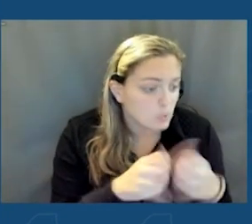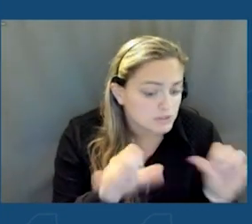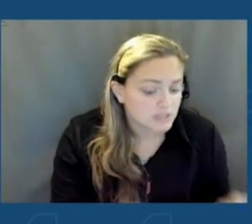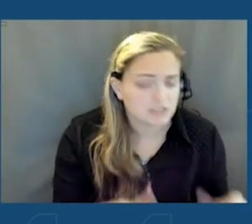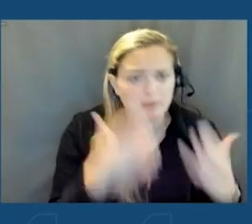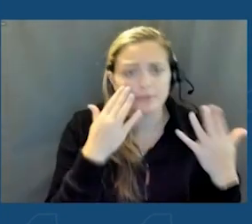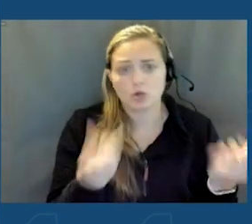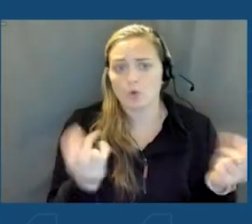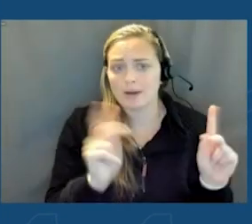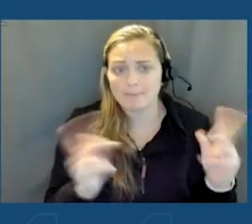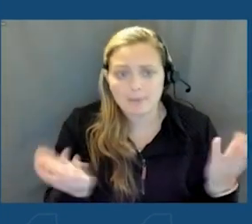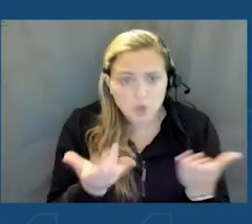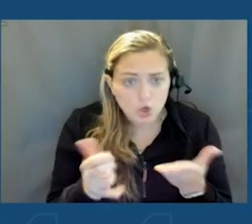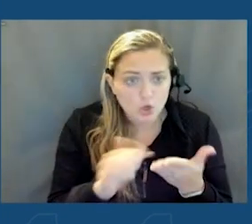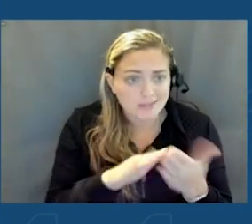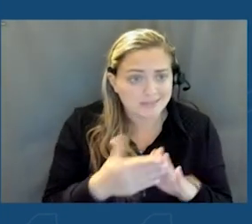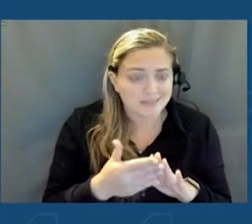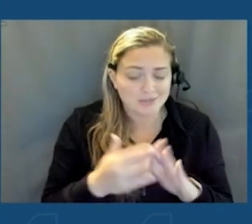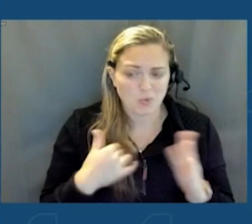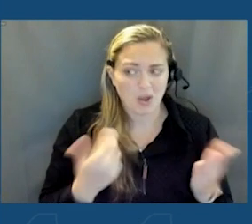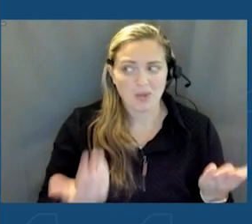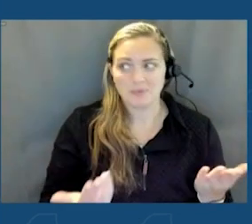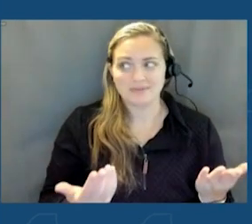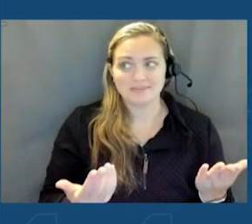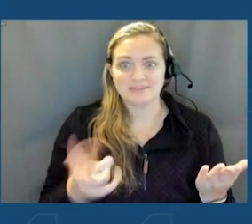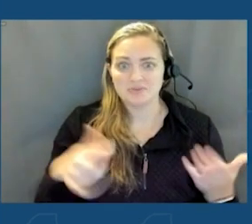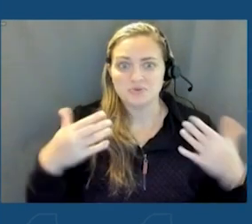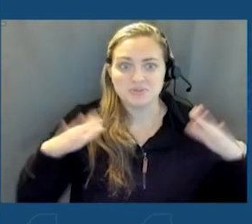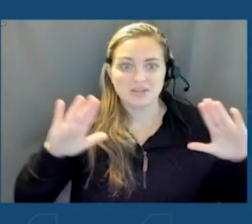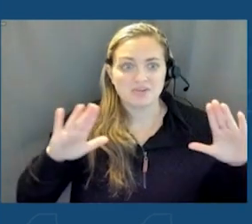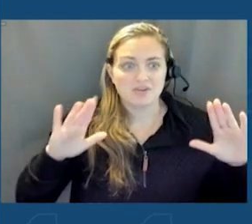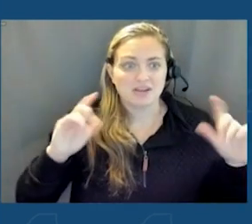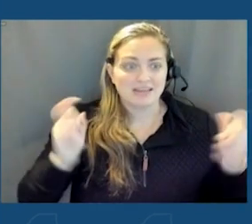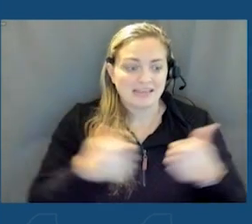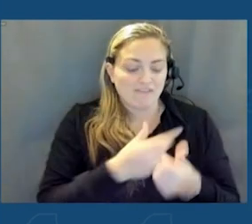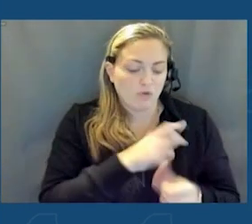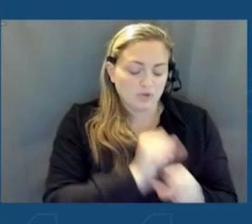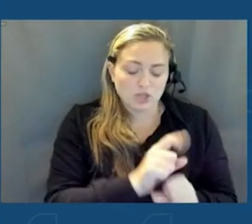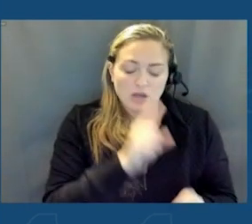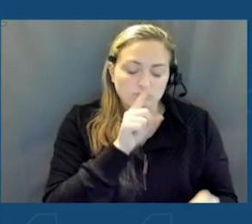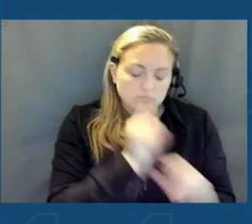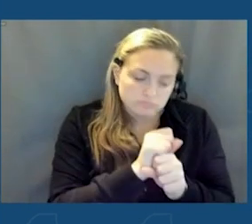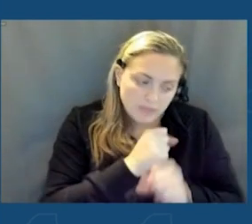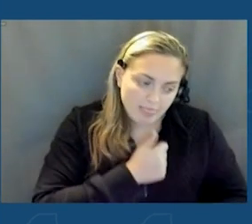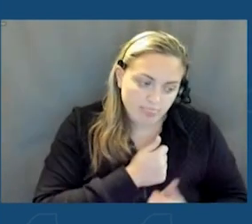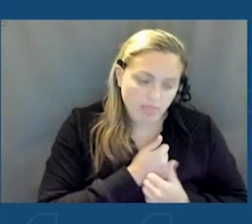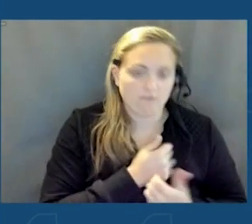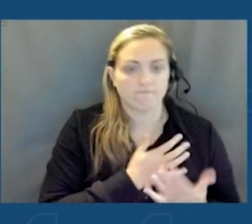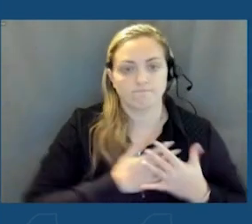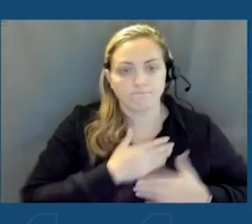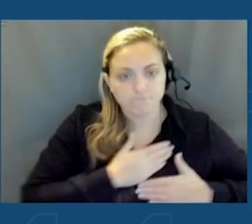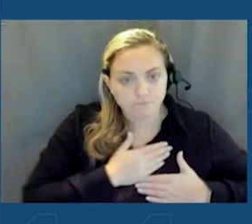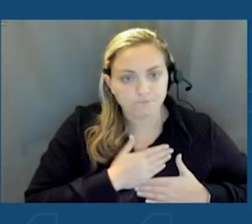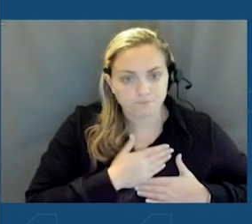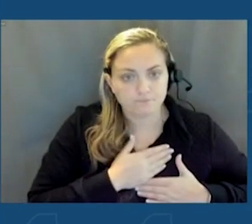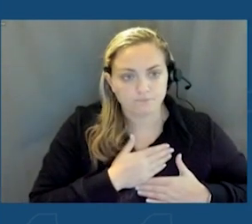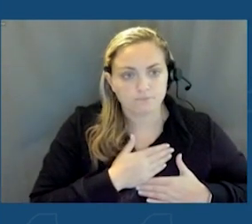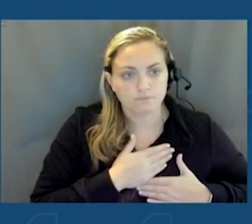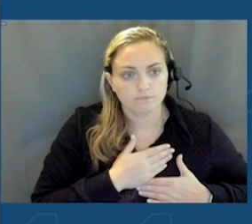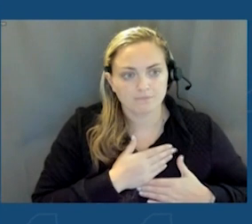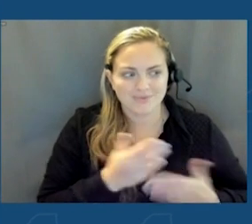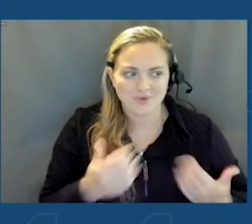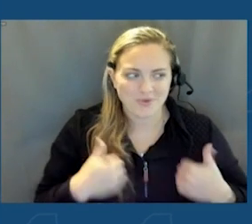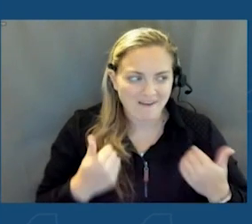people in the city. So there I was, had to sacrifice and give up a job that I truly loved. And obviously, as a young couple starting